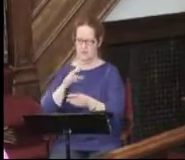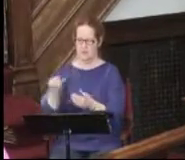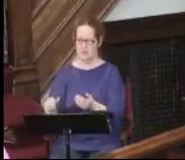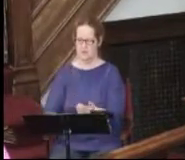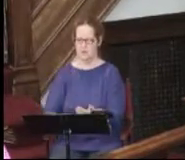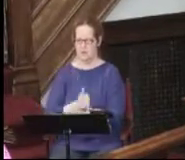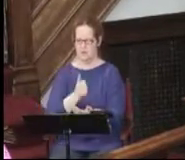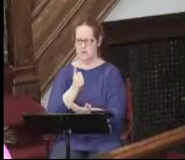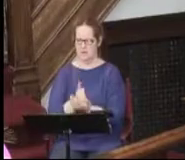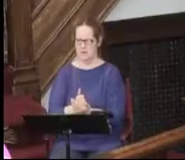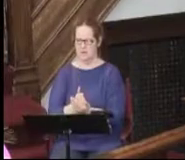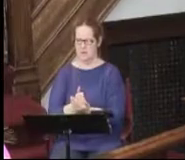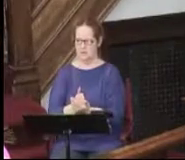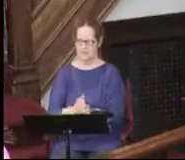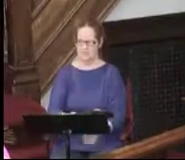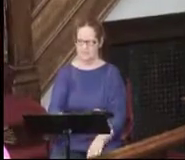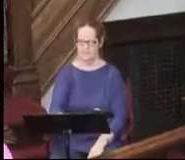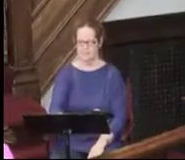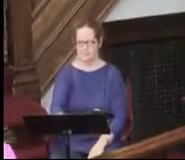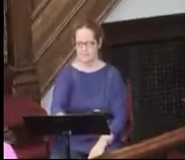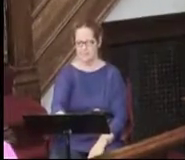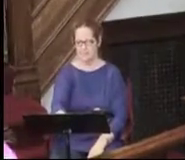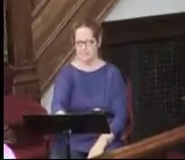world. Amen.